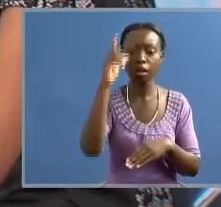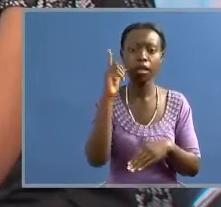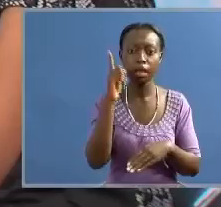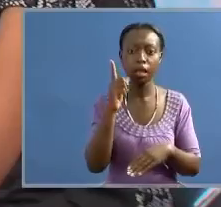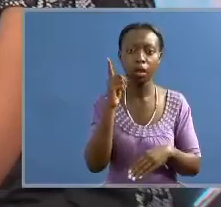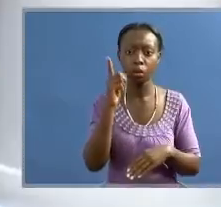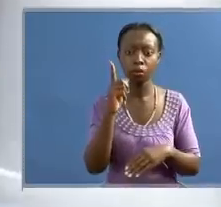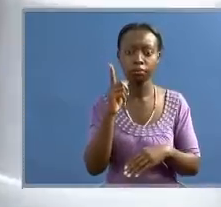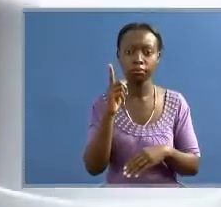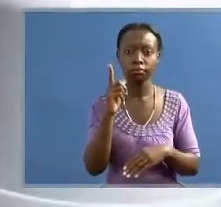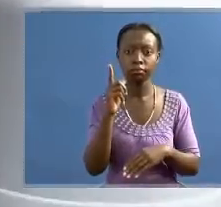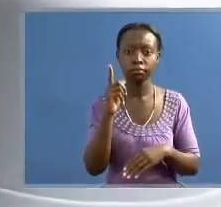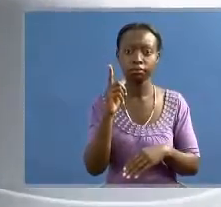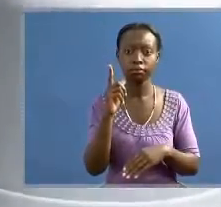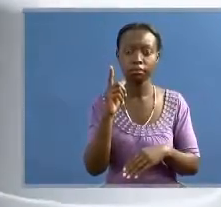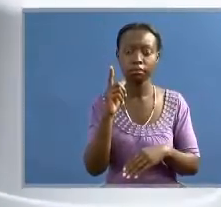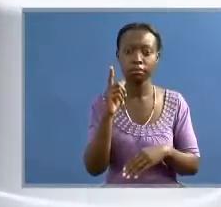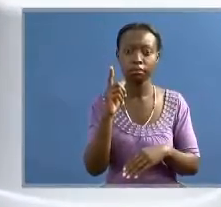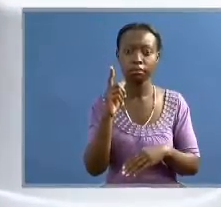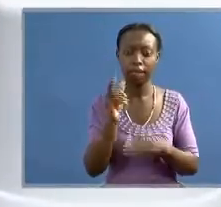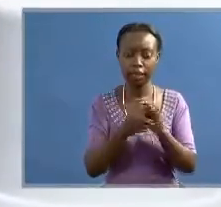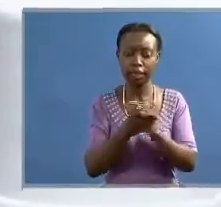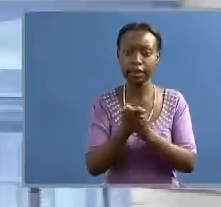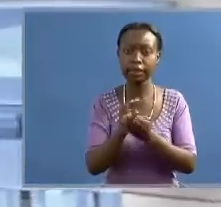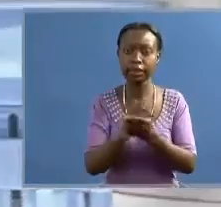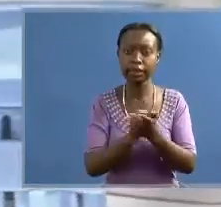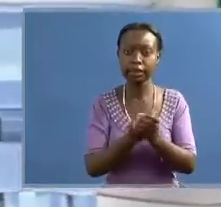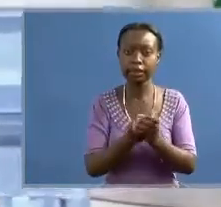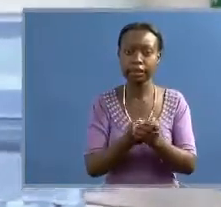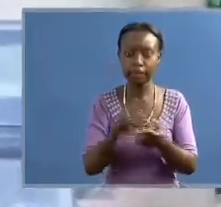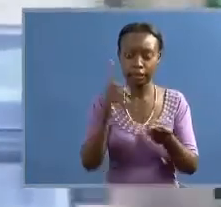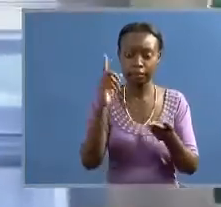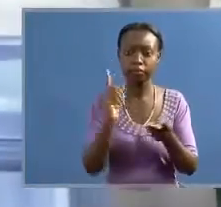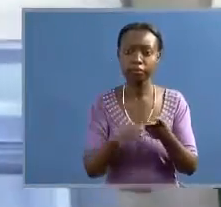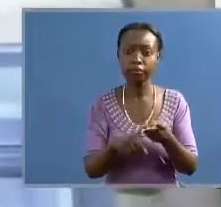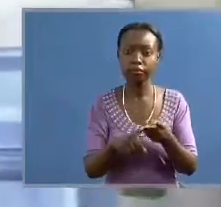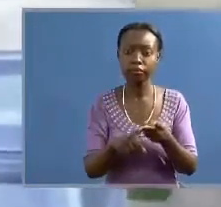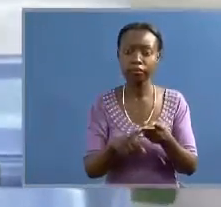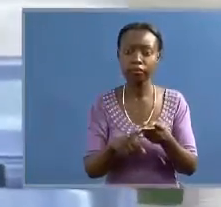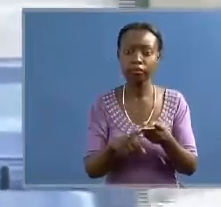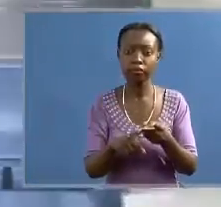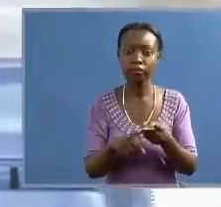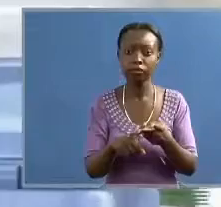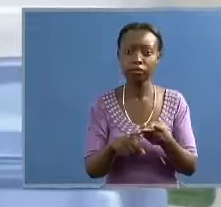sanitizers. Right. Yes. Another thing, good respiratory